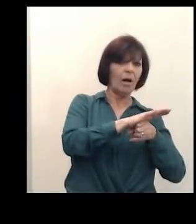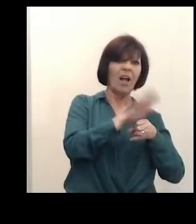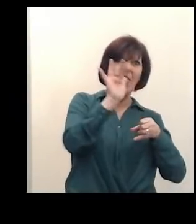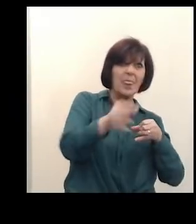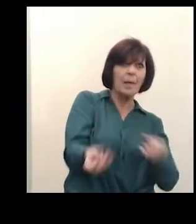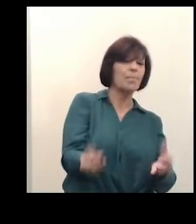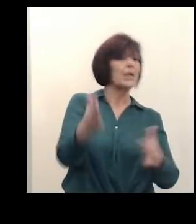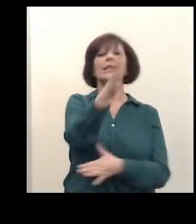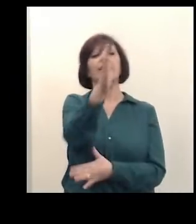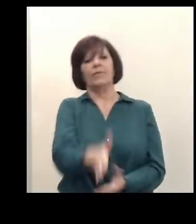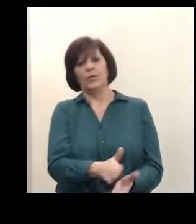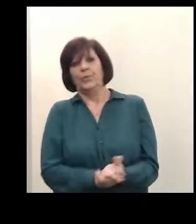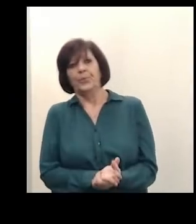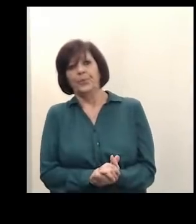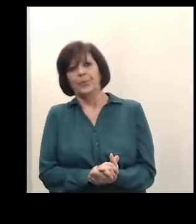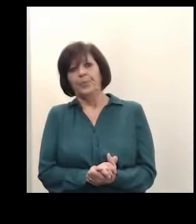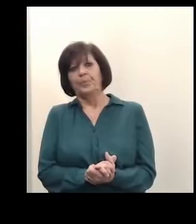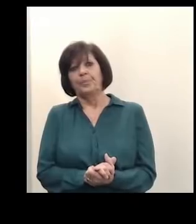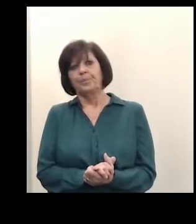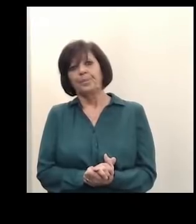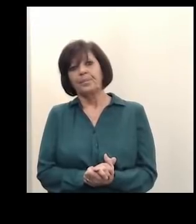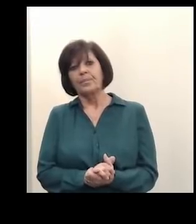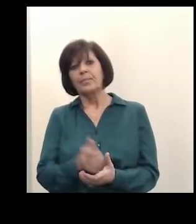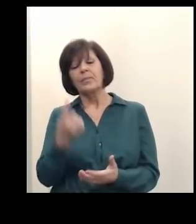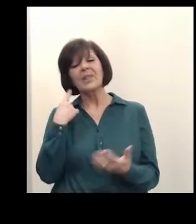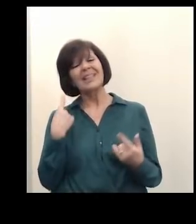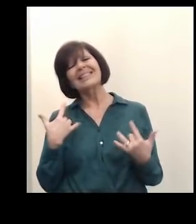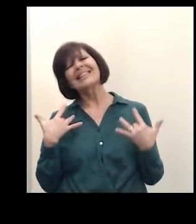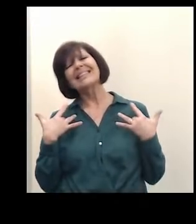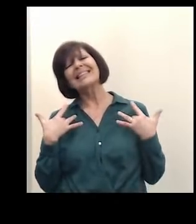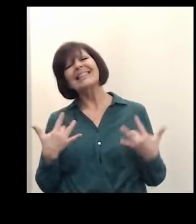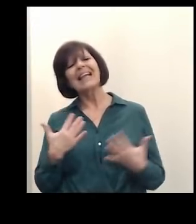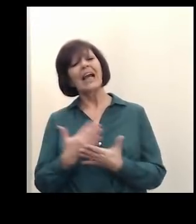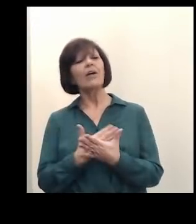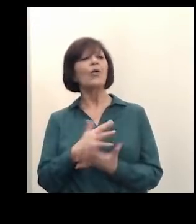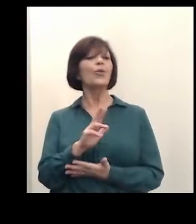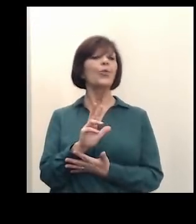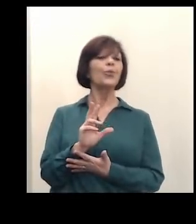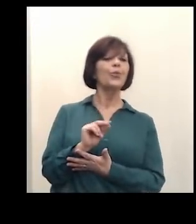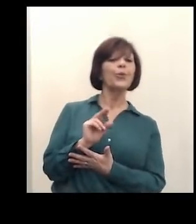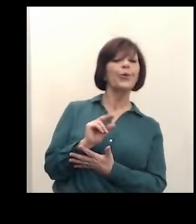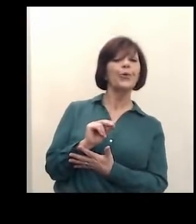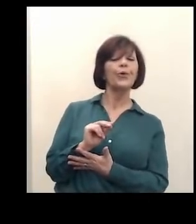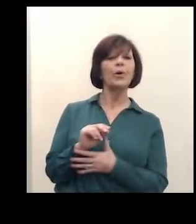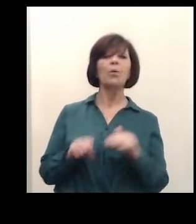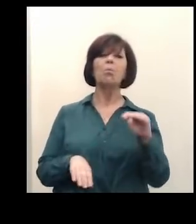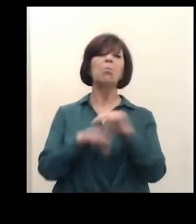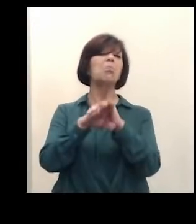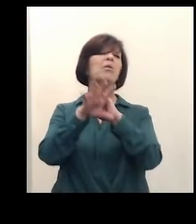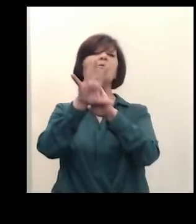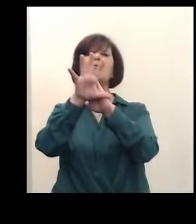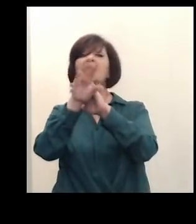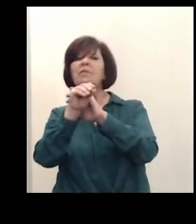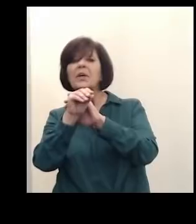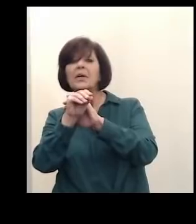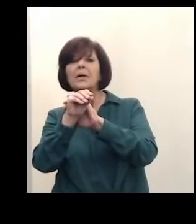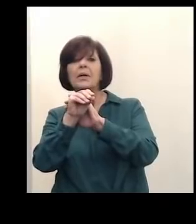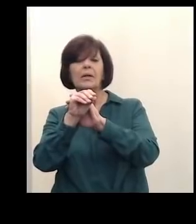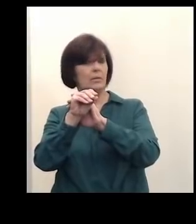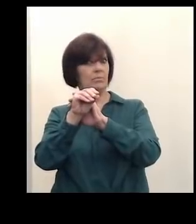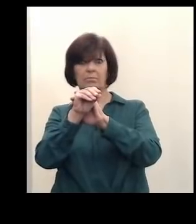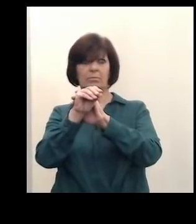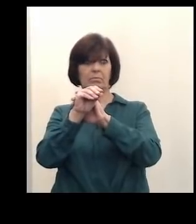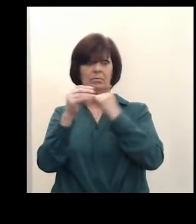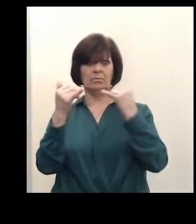in their hospitals. They generally averaged 30, at most 50, and they've more than tripled